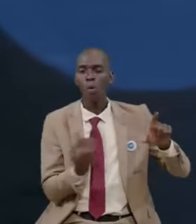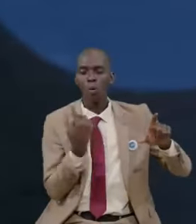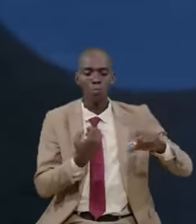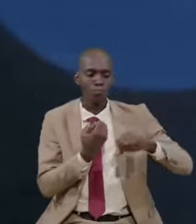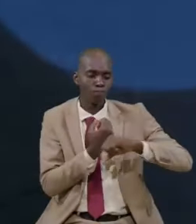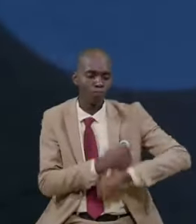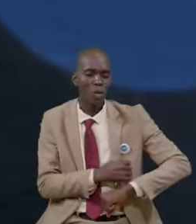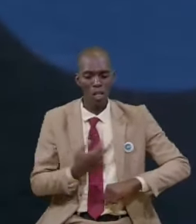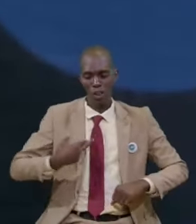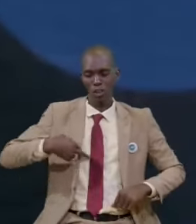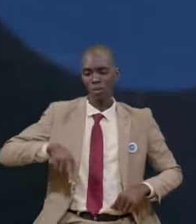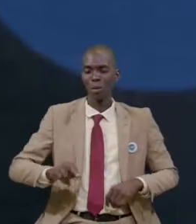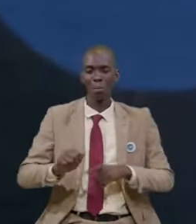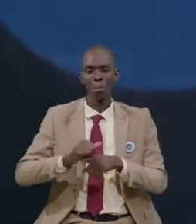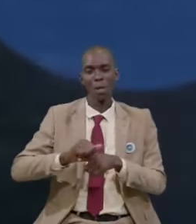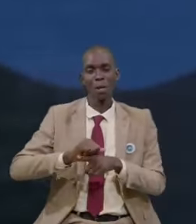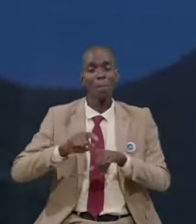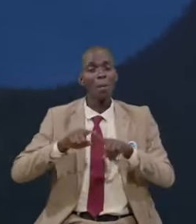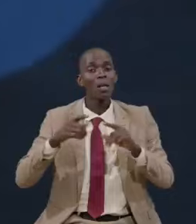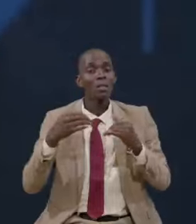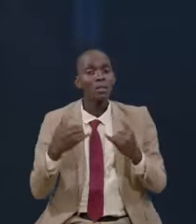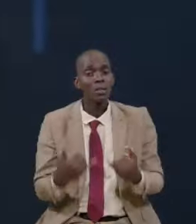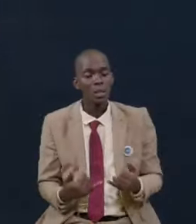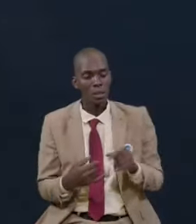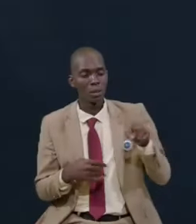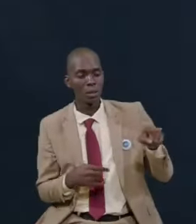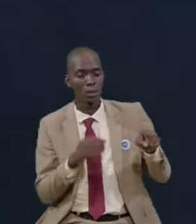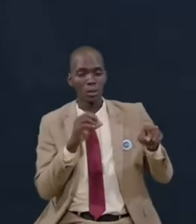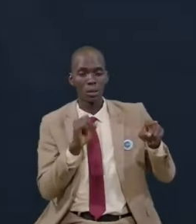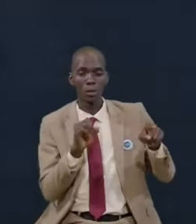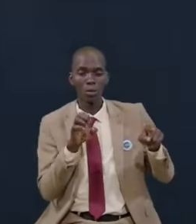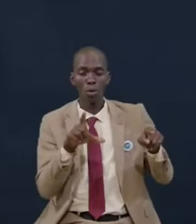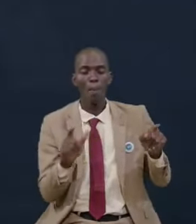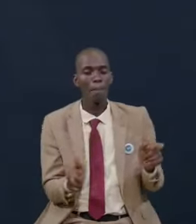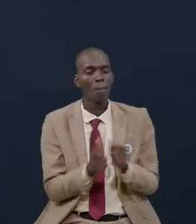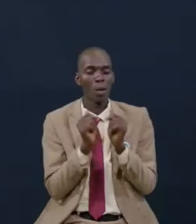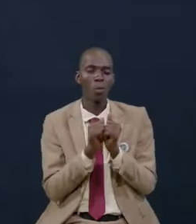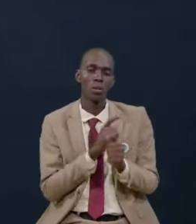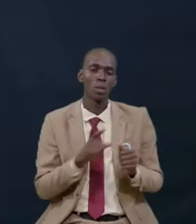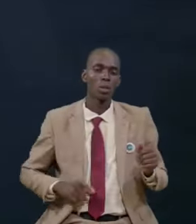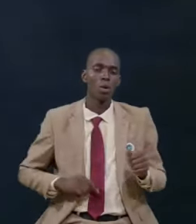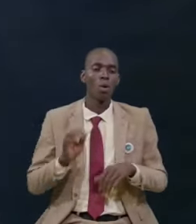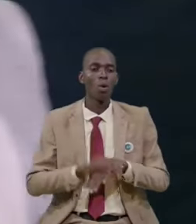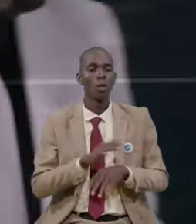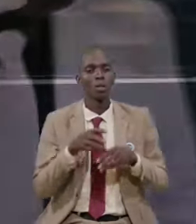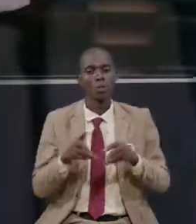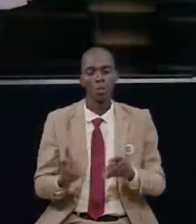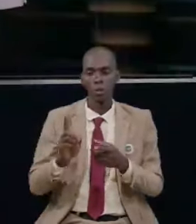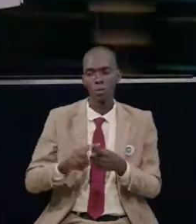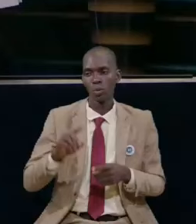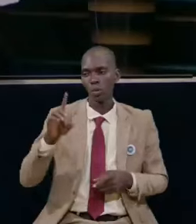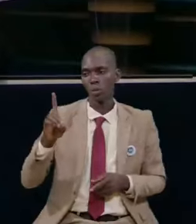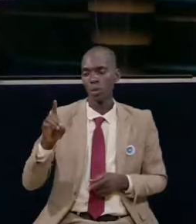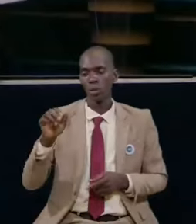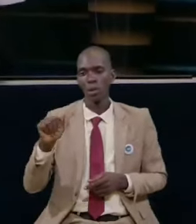now he met the Lord on the way to Damascus. And the Lord said, Saul,